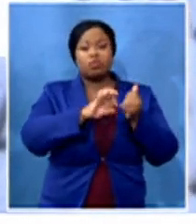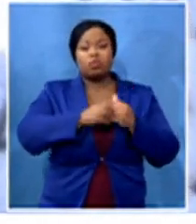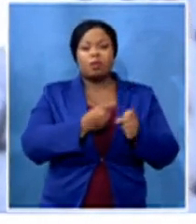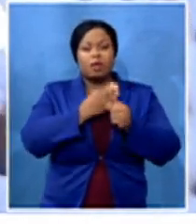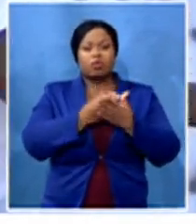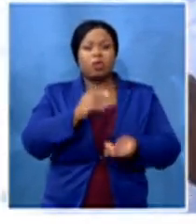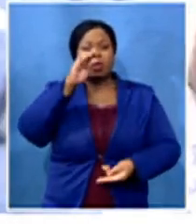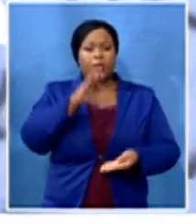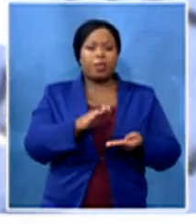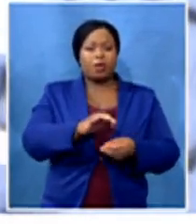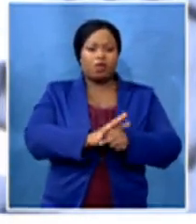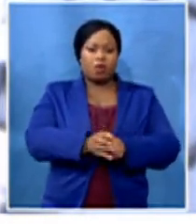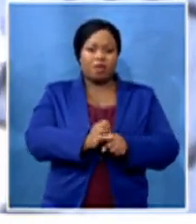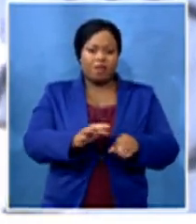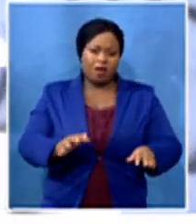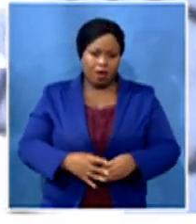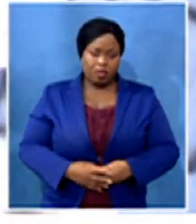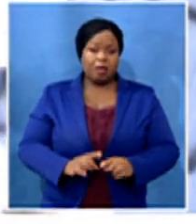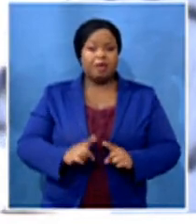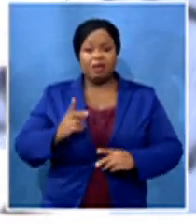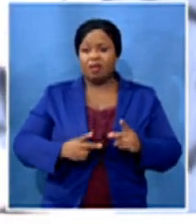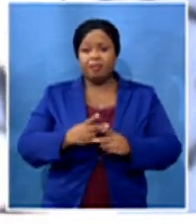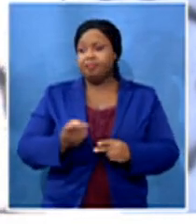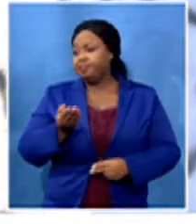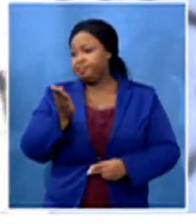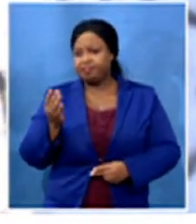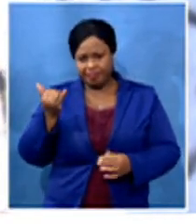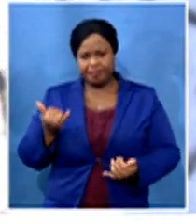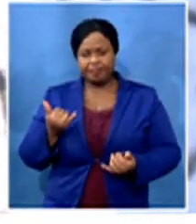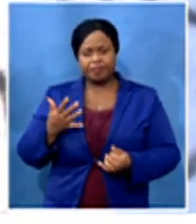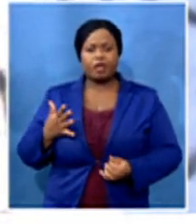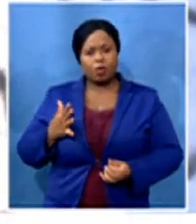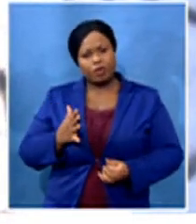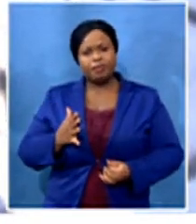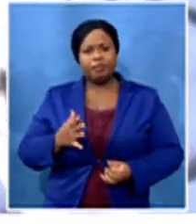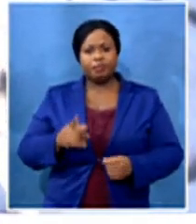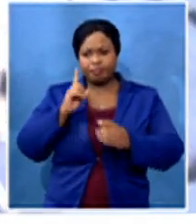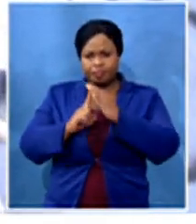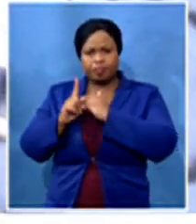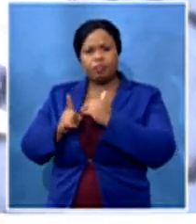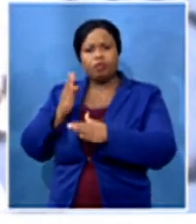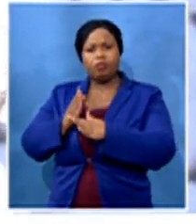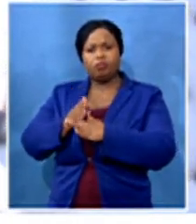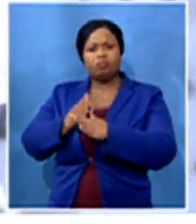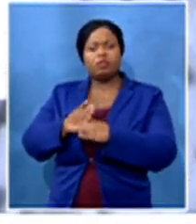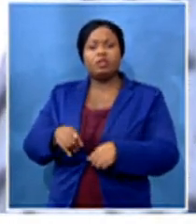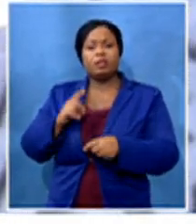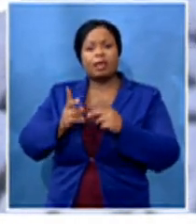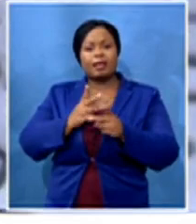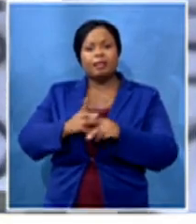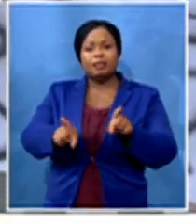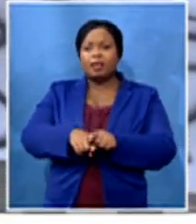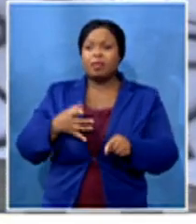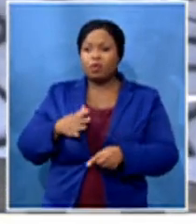the spread of this virus. And essentially they are going to probably need to tap into those reserves in order to